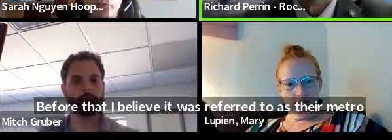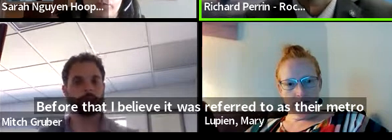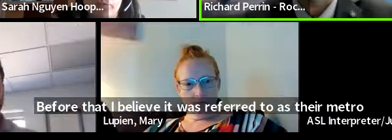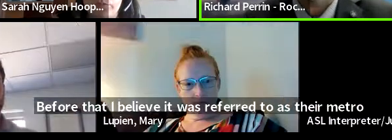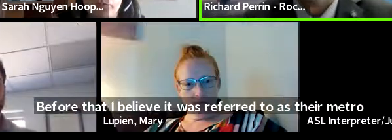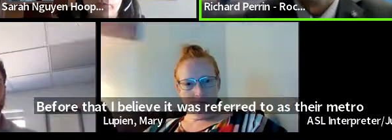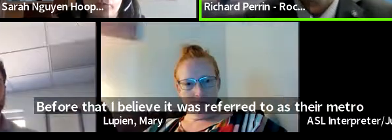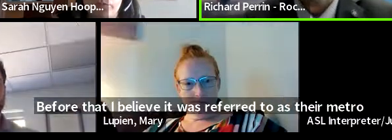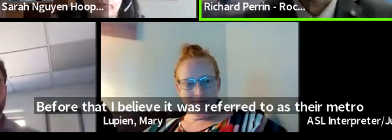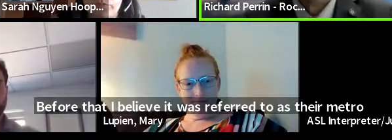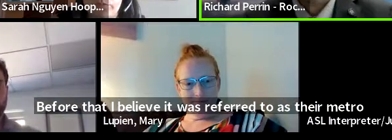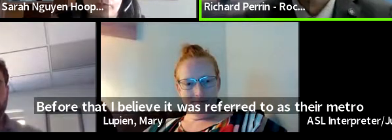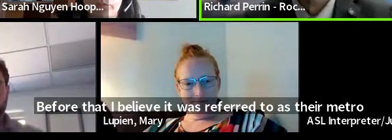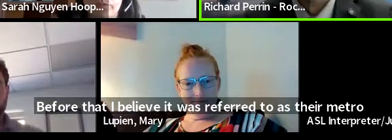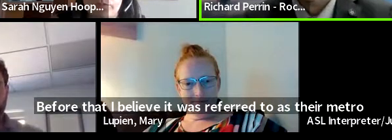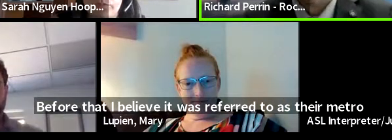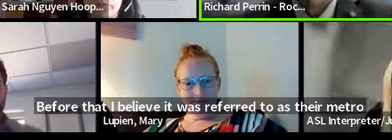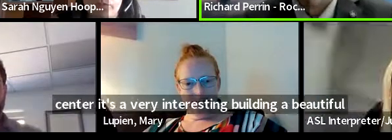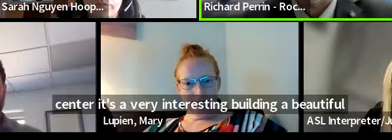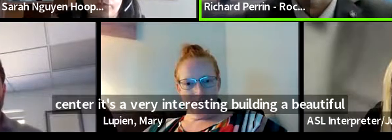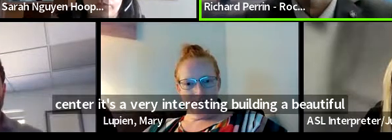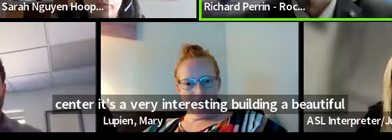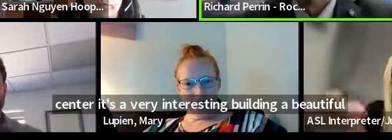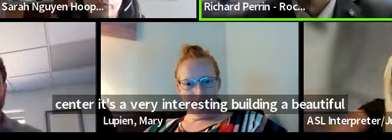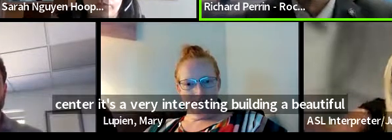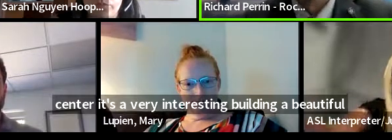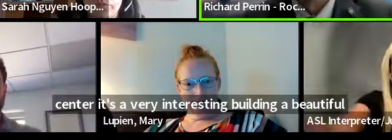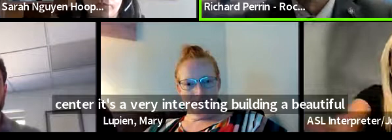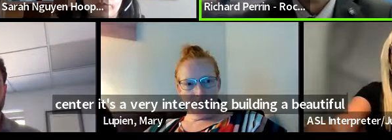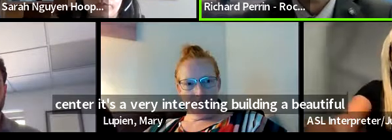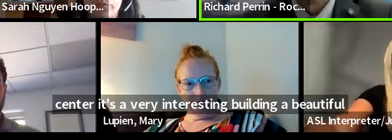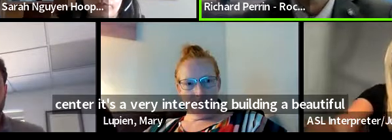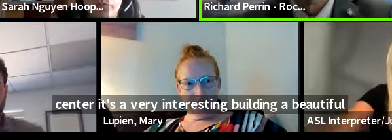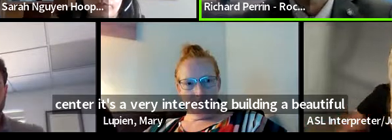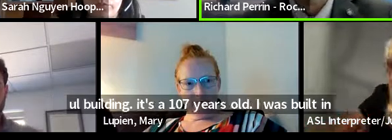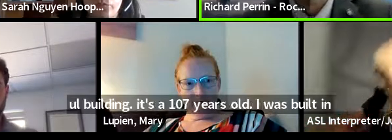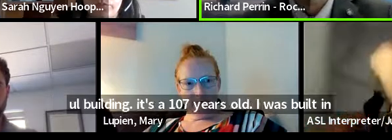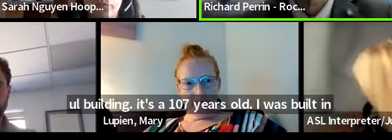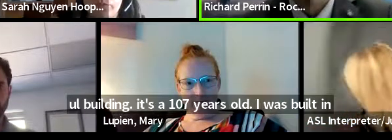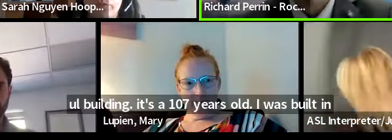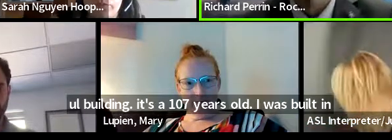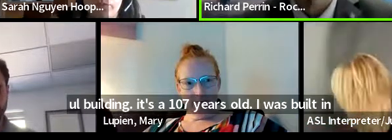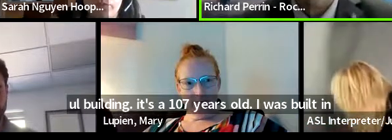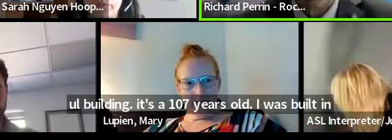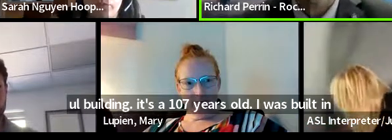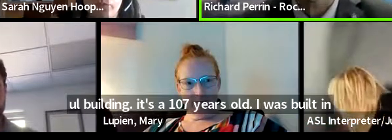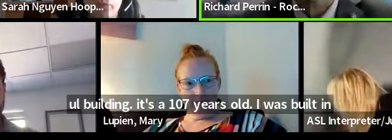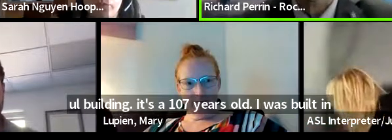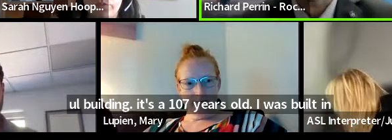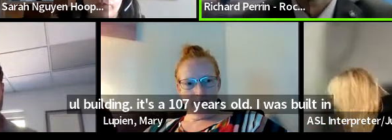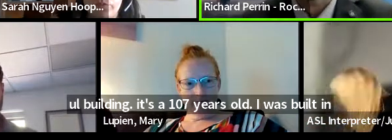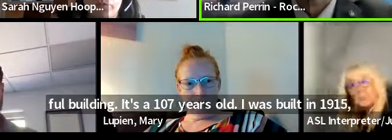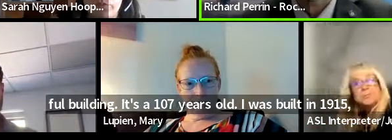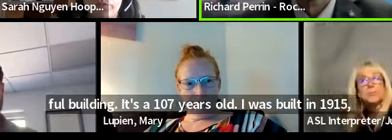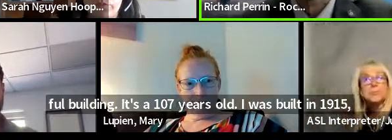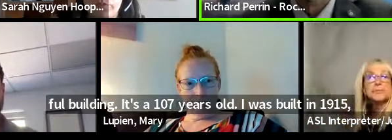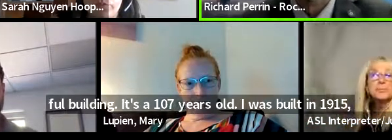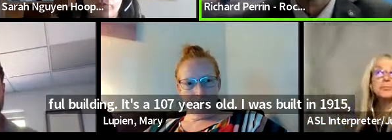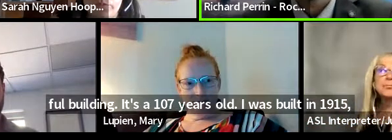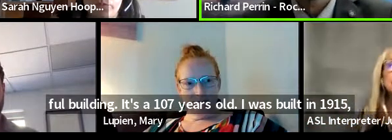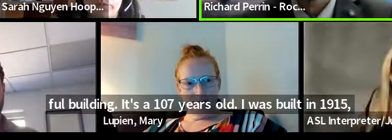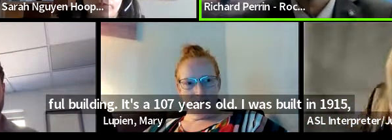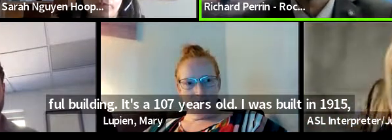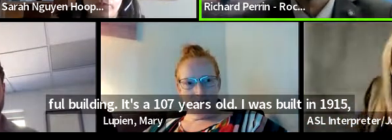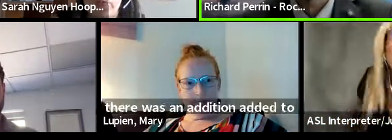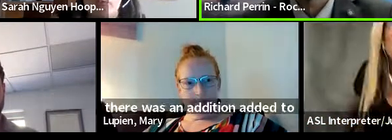a beautiful building. It's 107 years old. It was built in 1915, and there was an addition added to it in 10 years